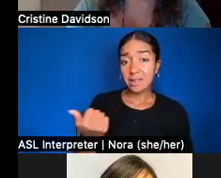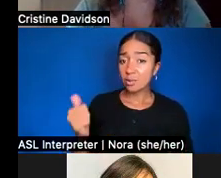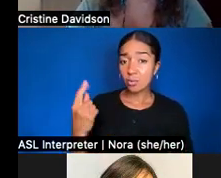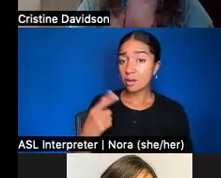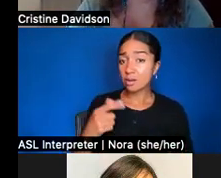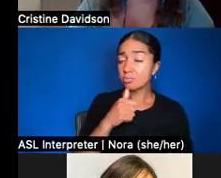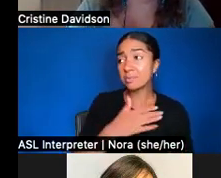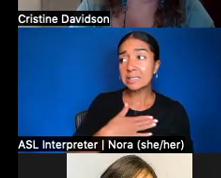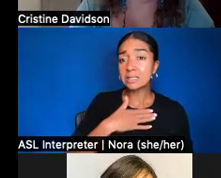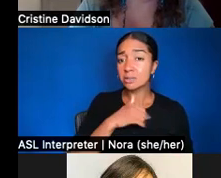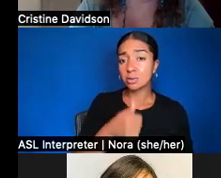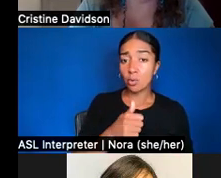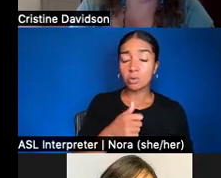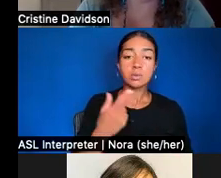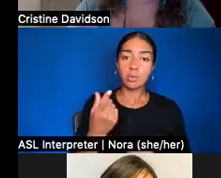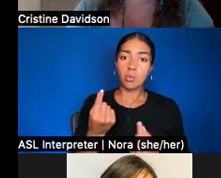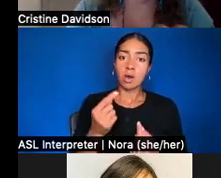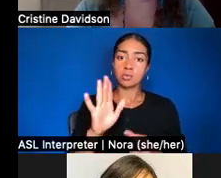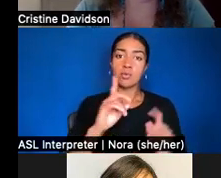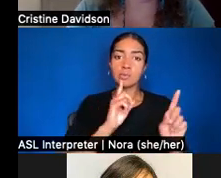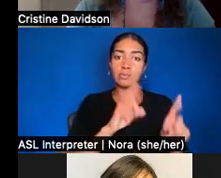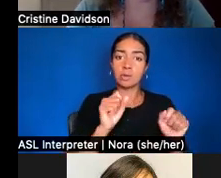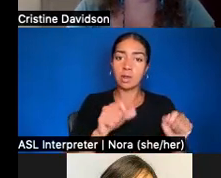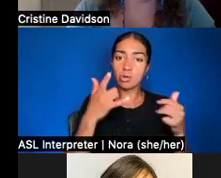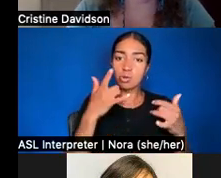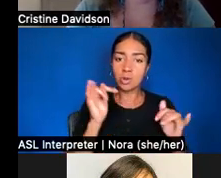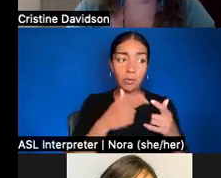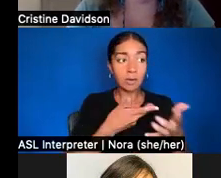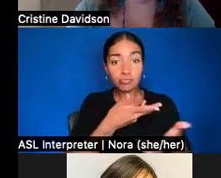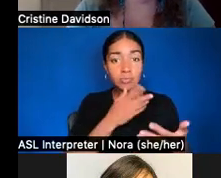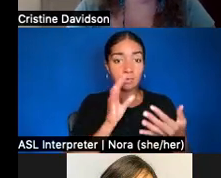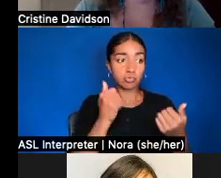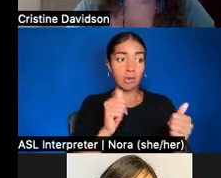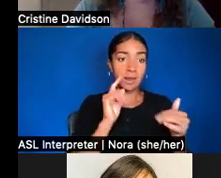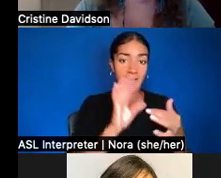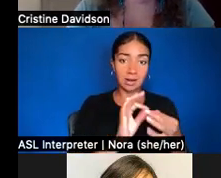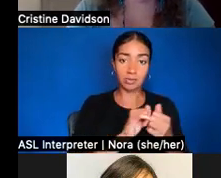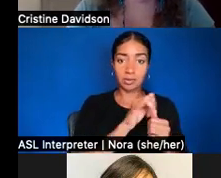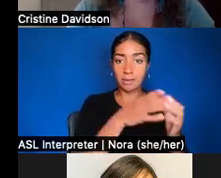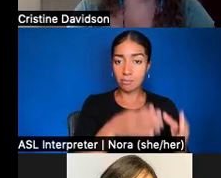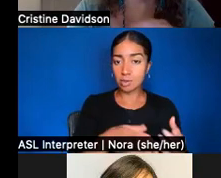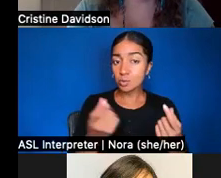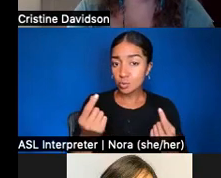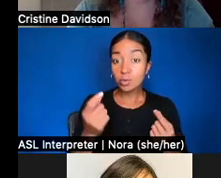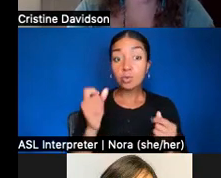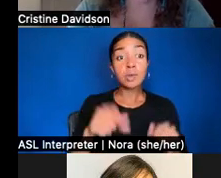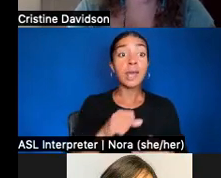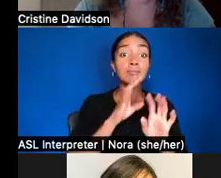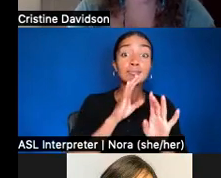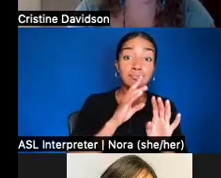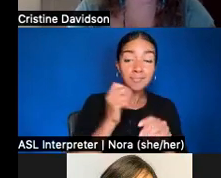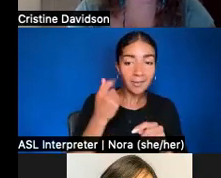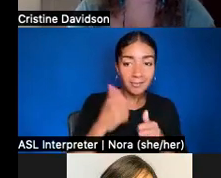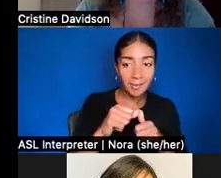them? You can type it in the chat or jump on the microphone, say your name first so we know who's